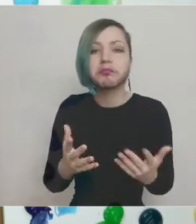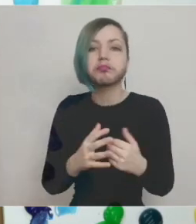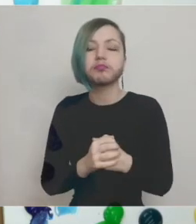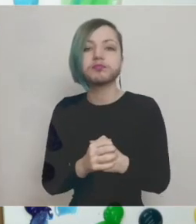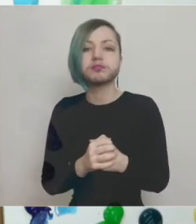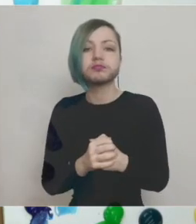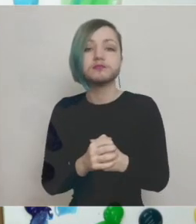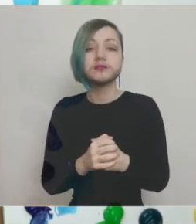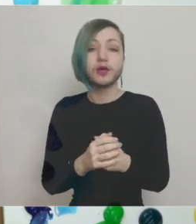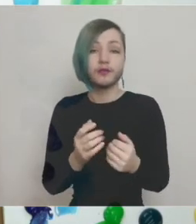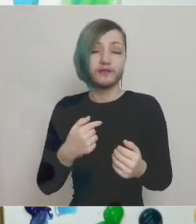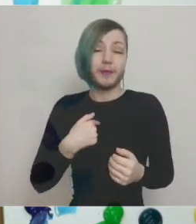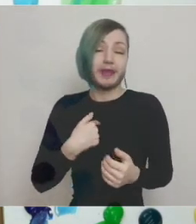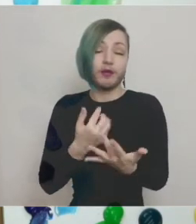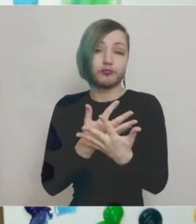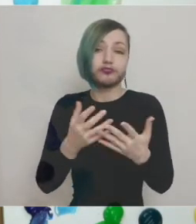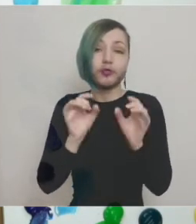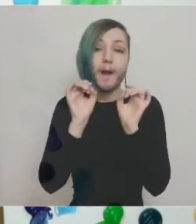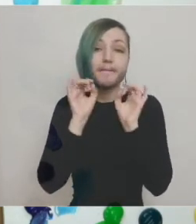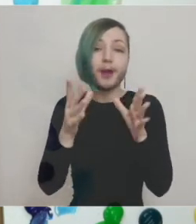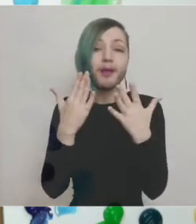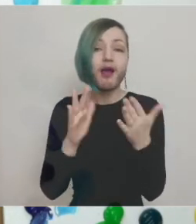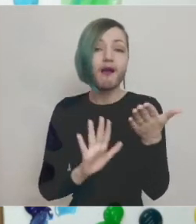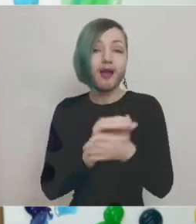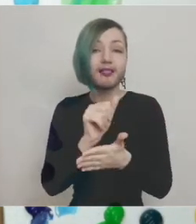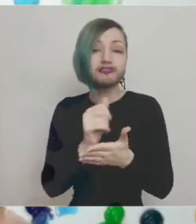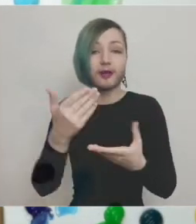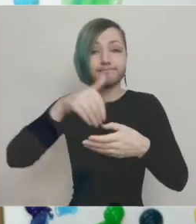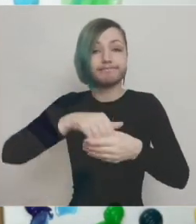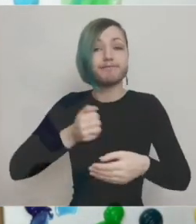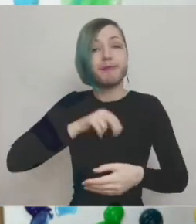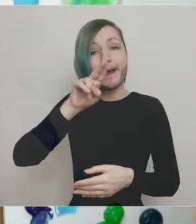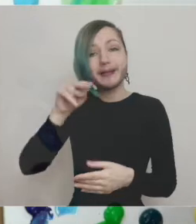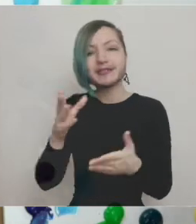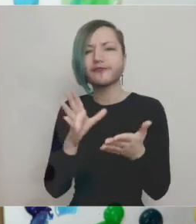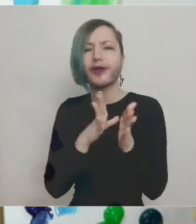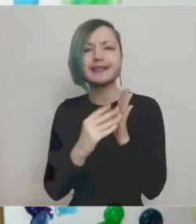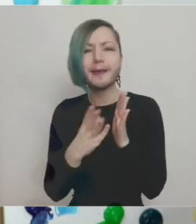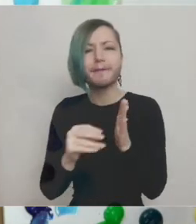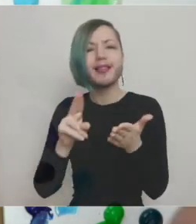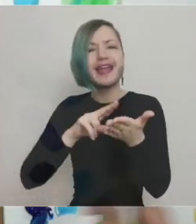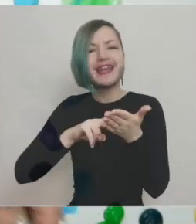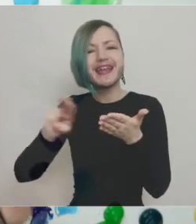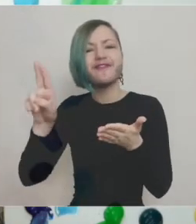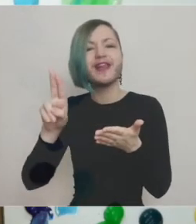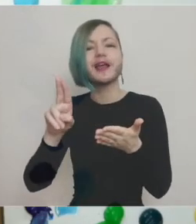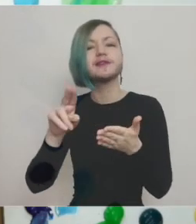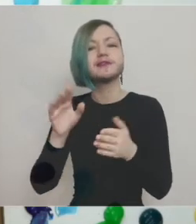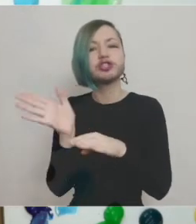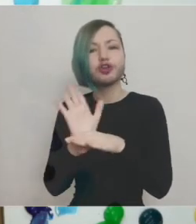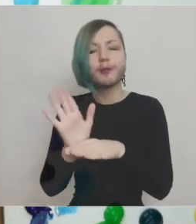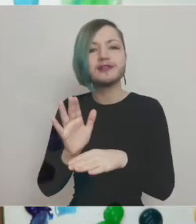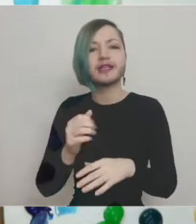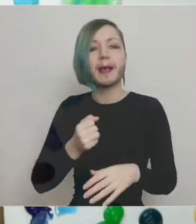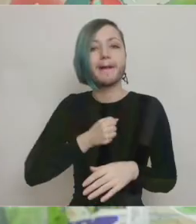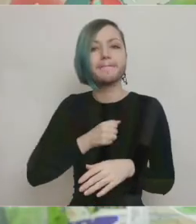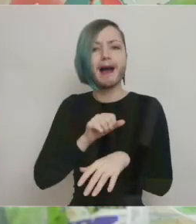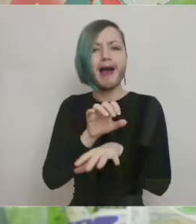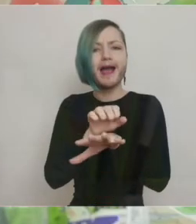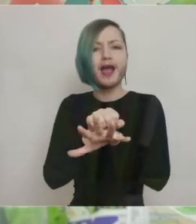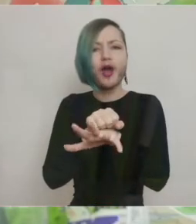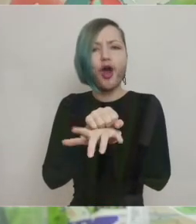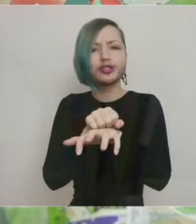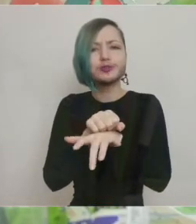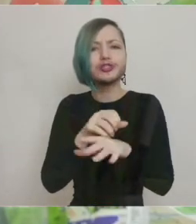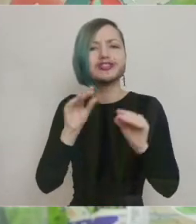like pop culture comes into my paintings. So for example, I was watching the Netflix documentary, My Octopus Teacher, and